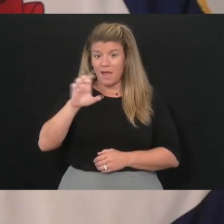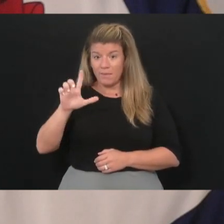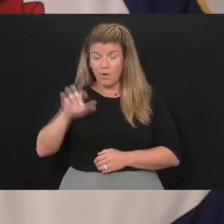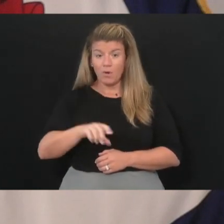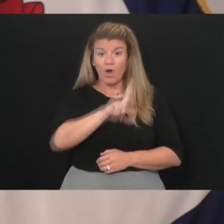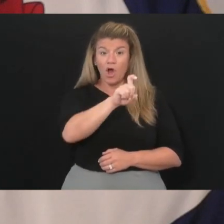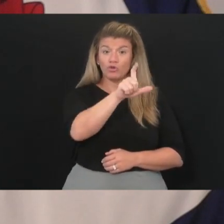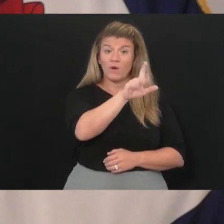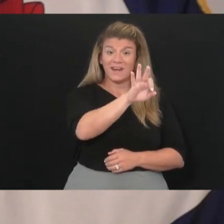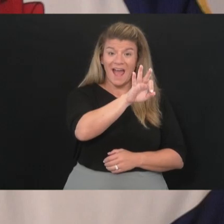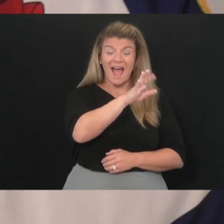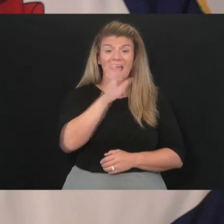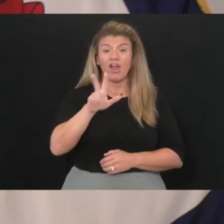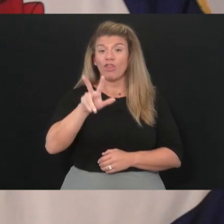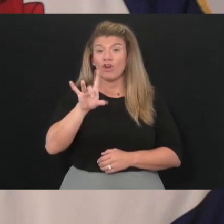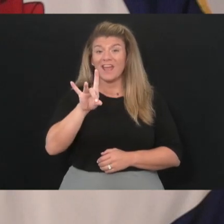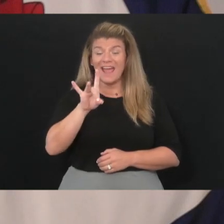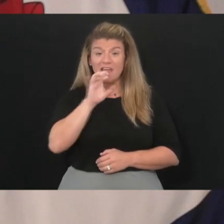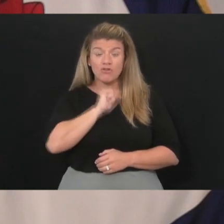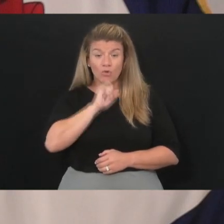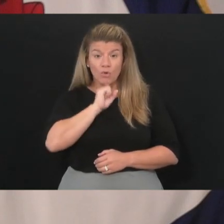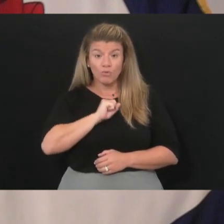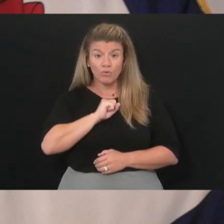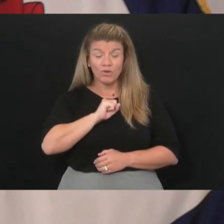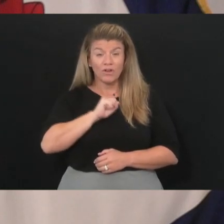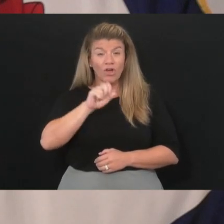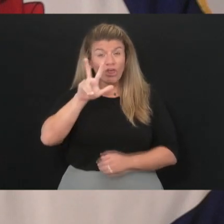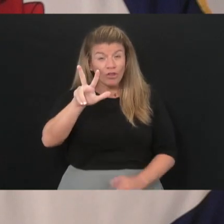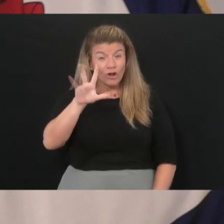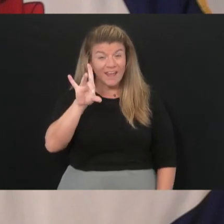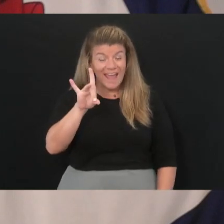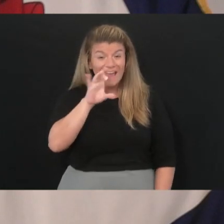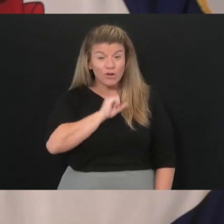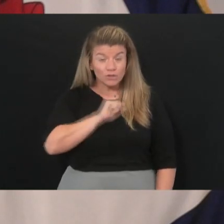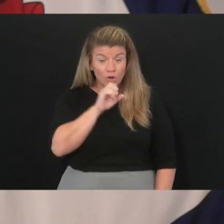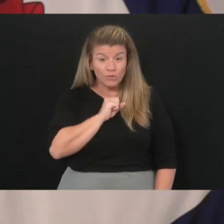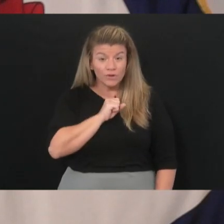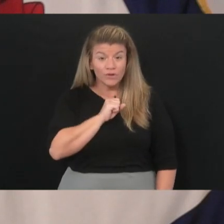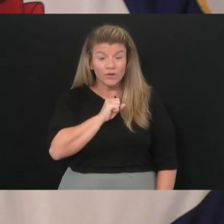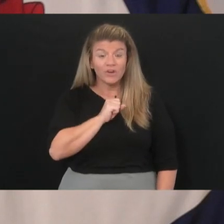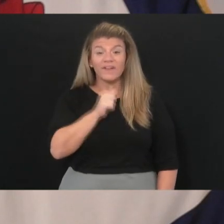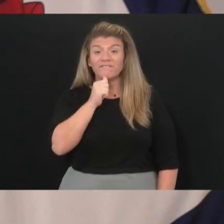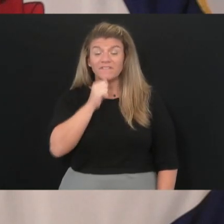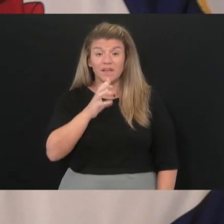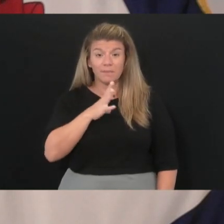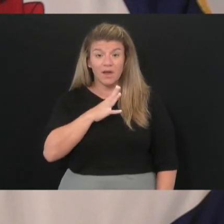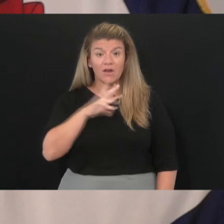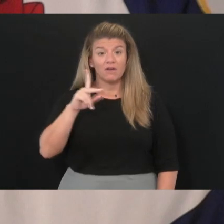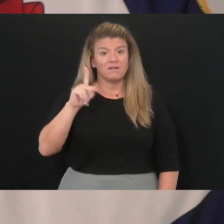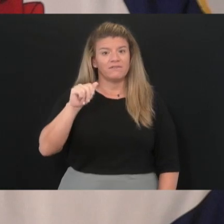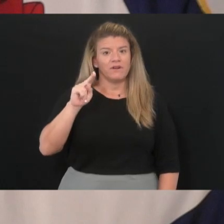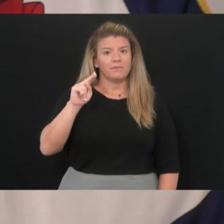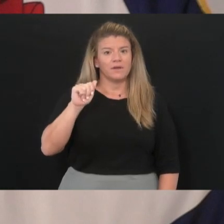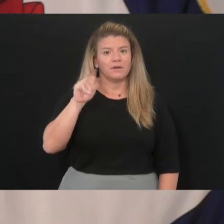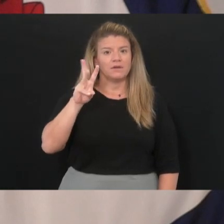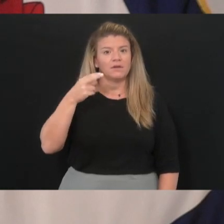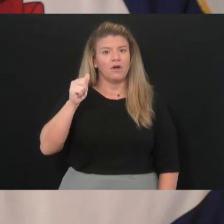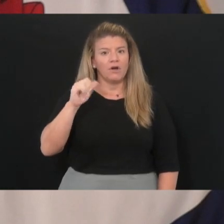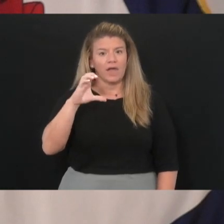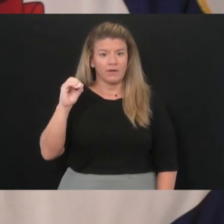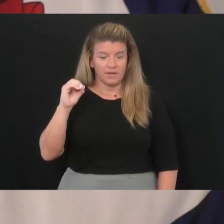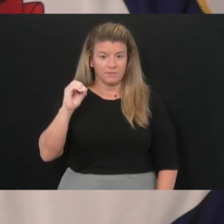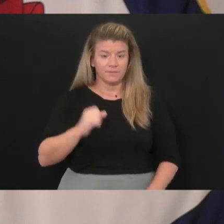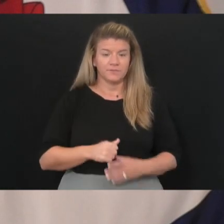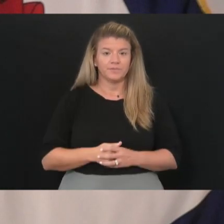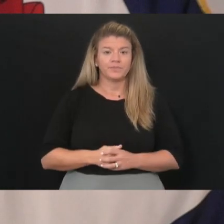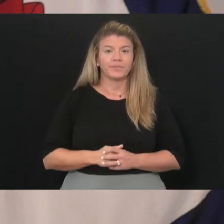129th death was a 38 years old, female from Kanawha County.